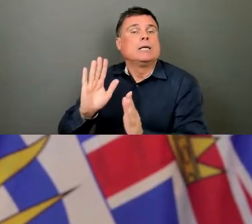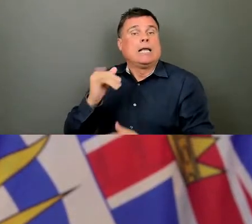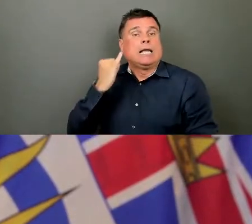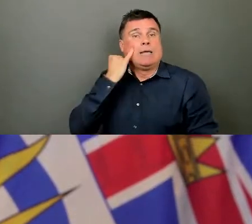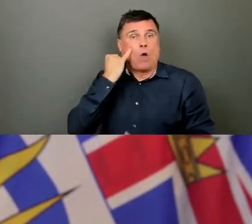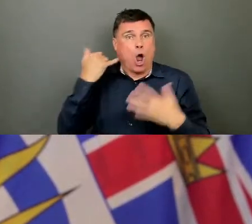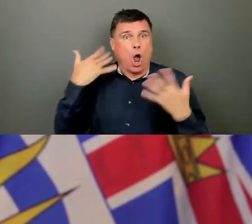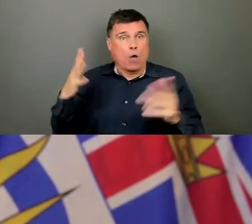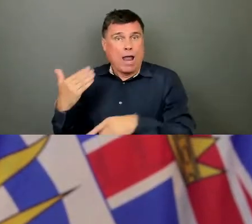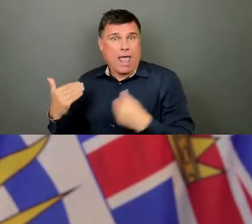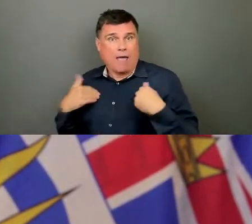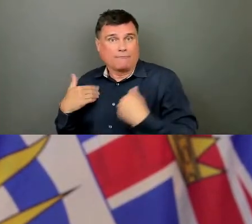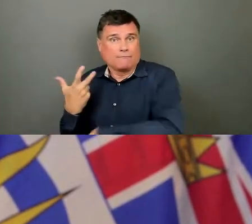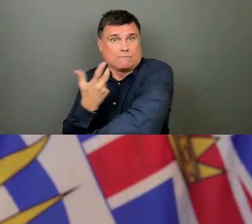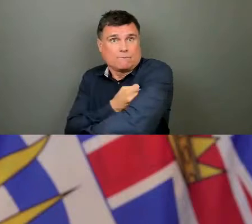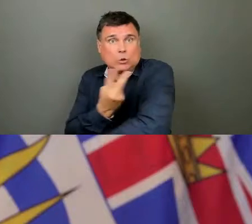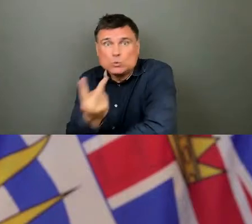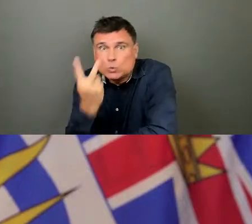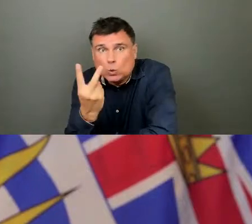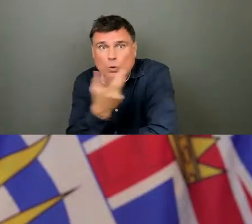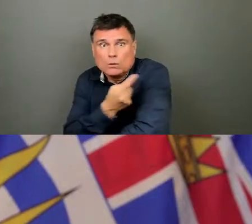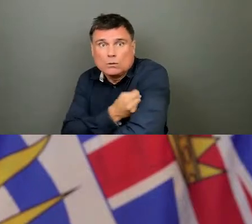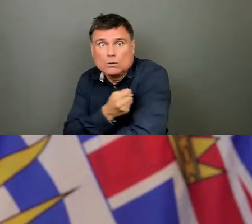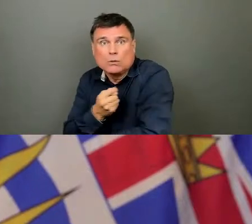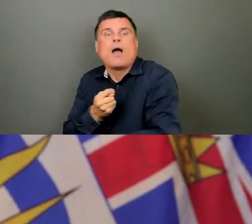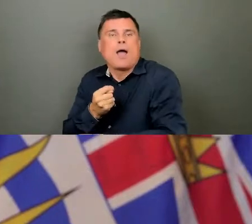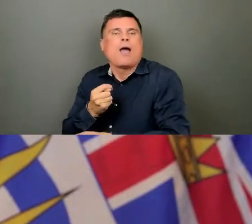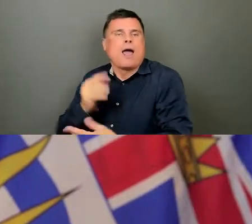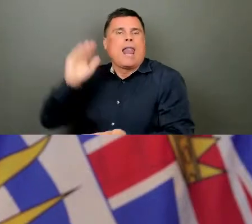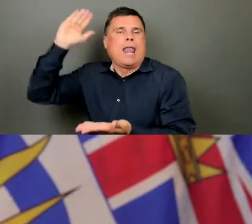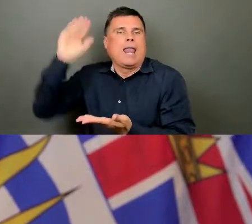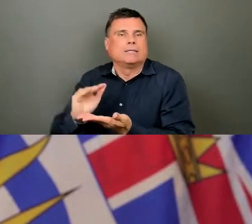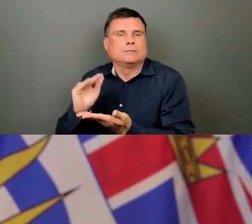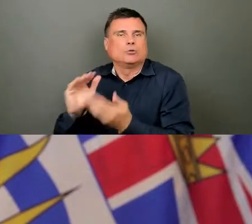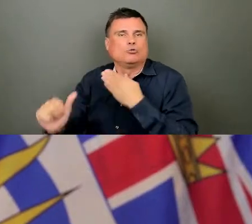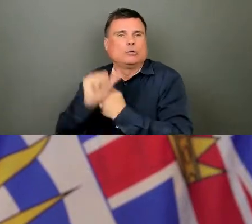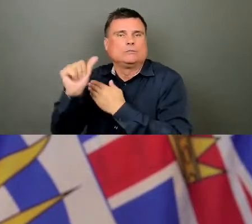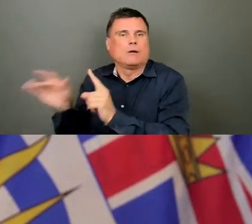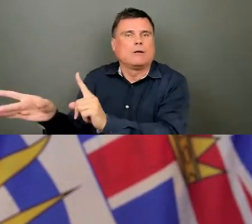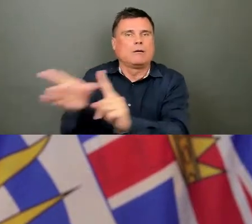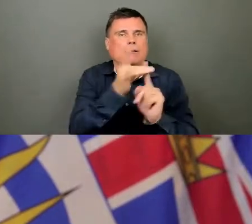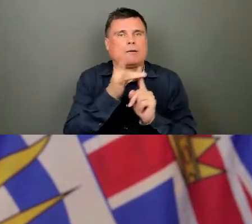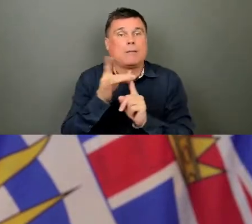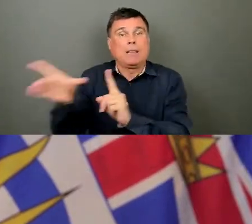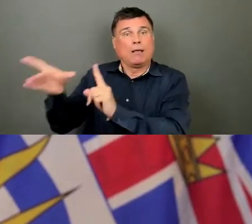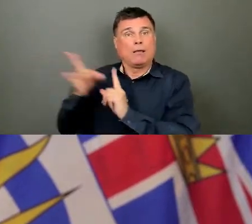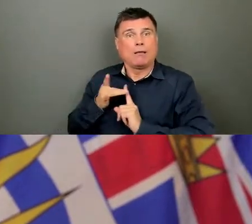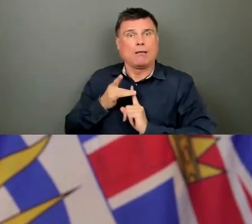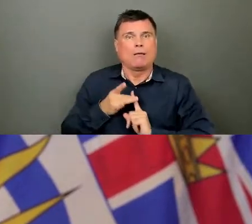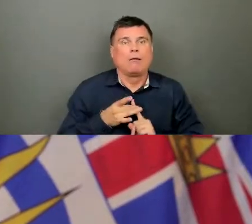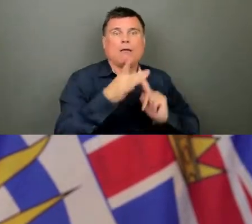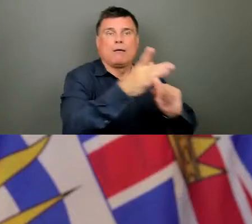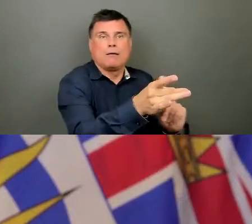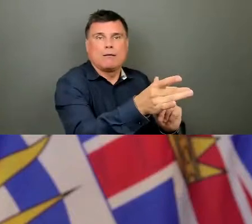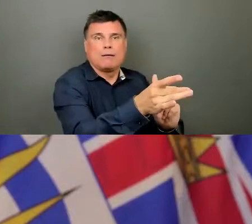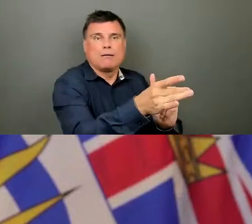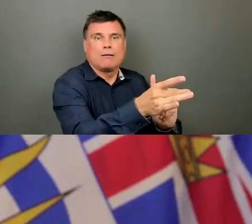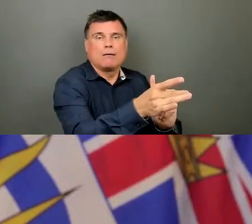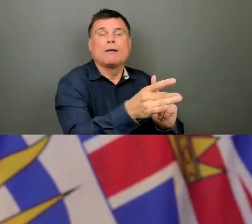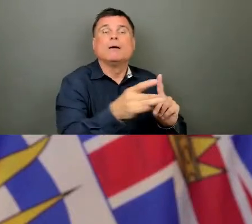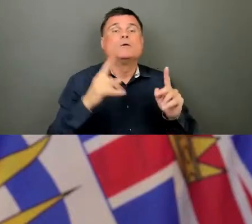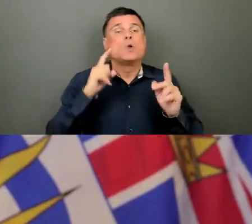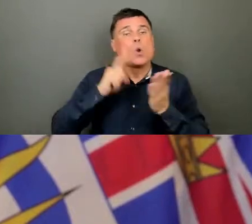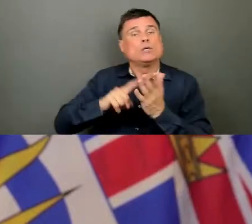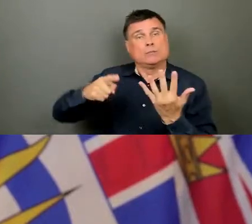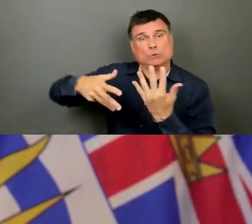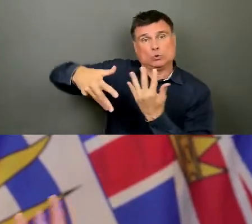others if you are fully vaccinated. And what we're finding is the transmission chains from social interactions, from a